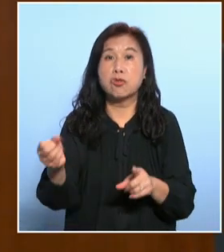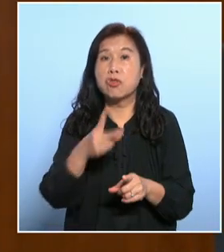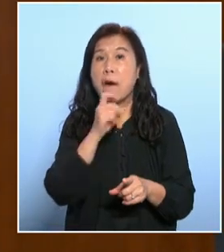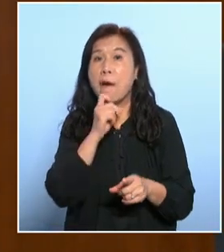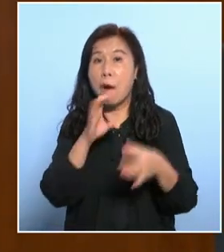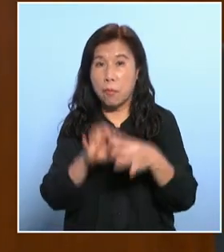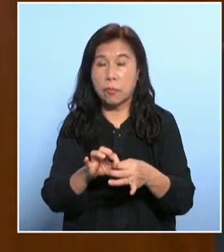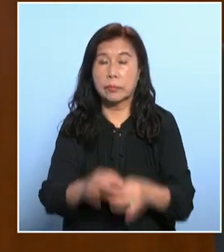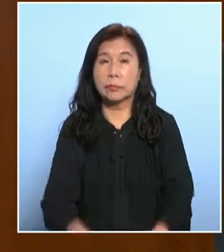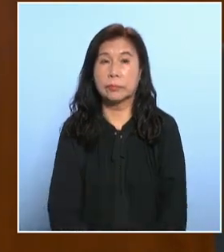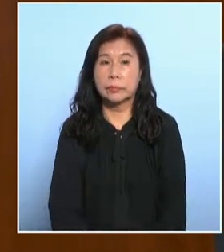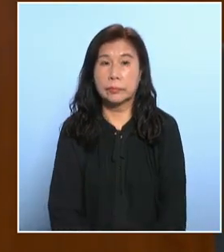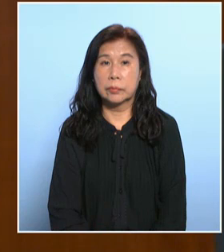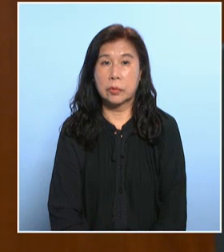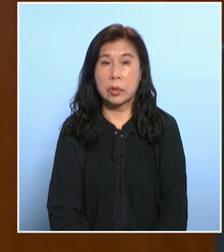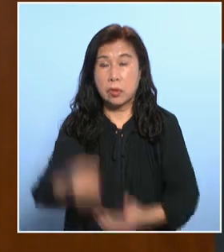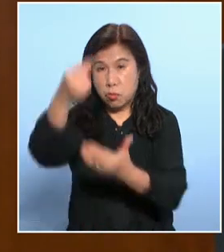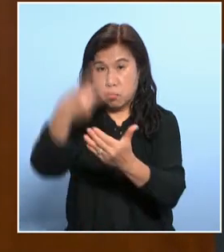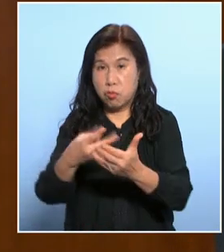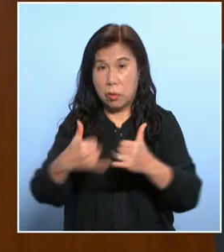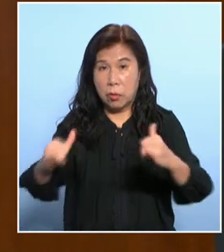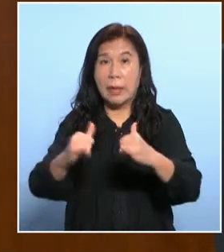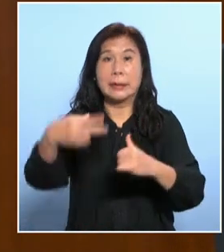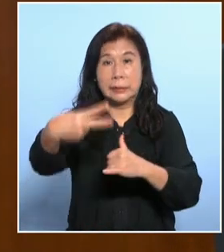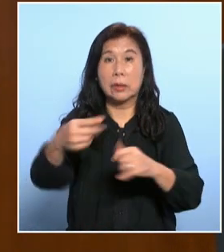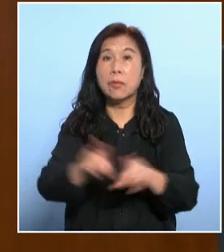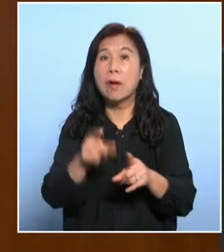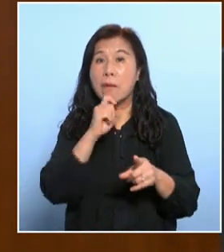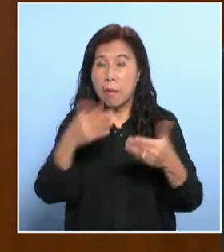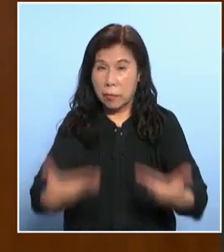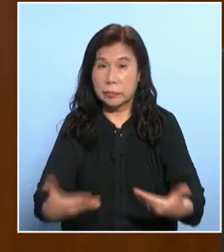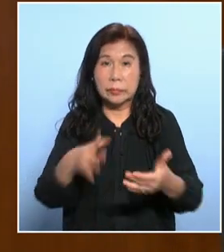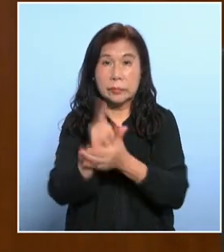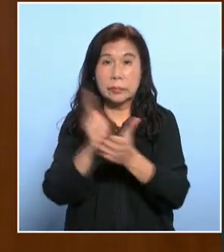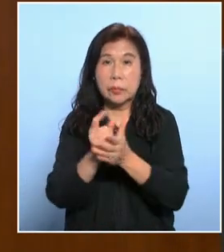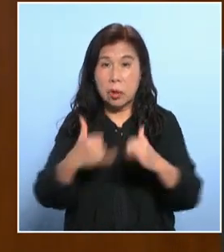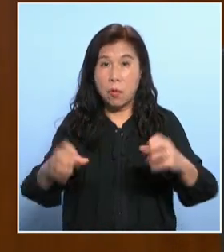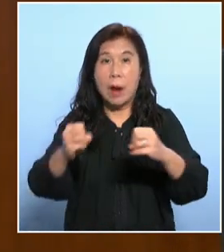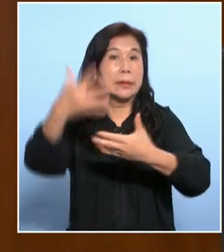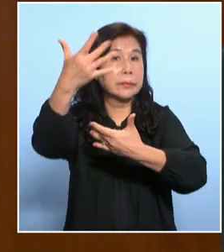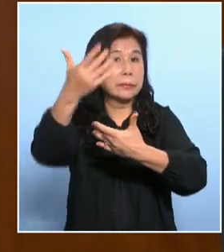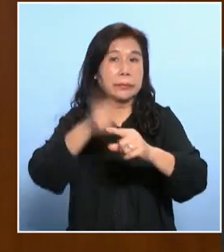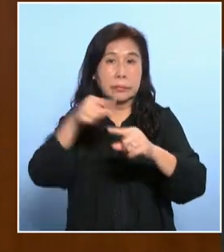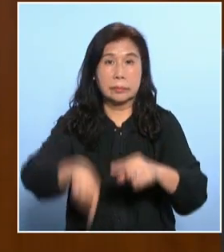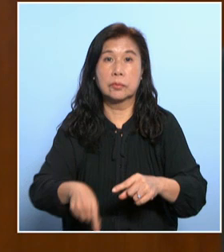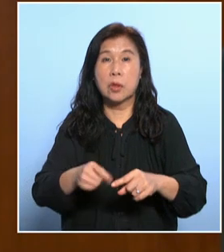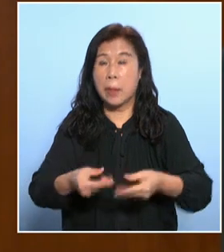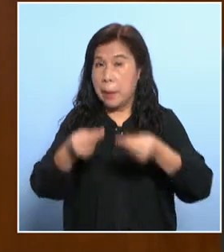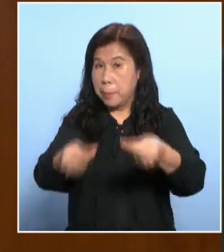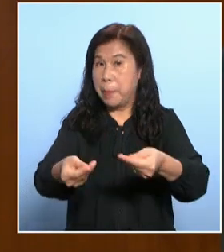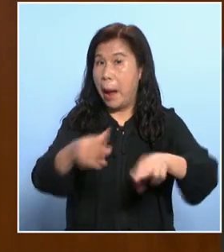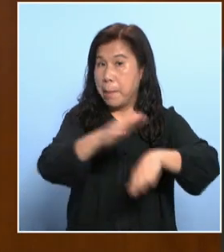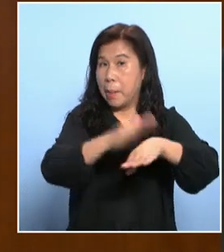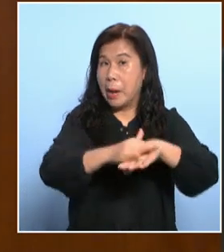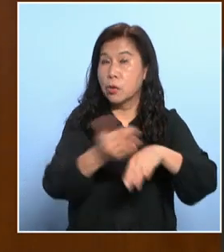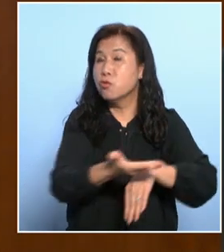Now we move on to agenda item number 2, schedule of meetings for the 2024